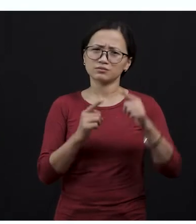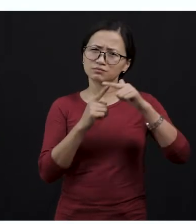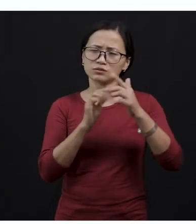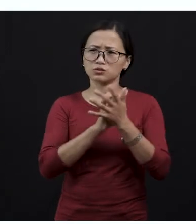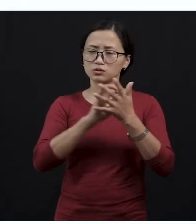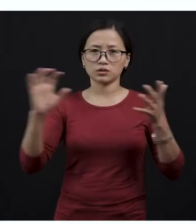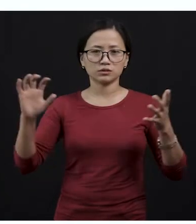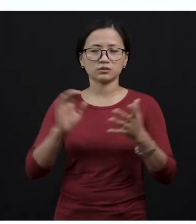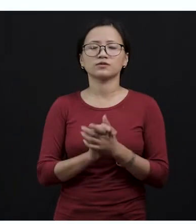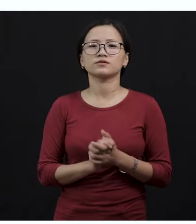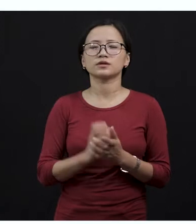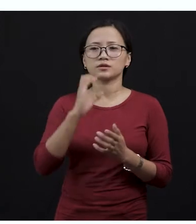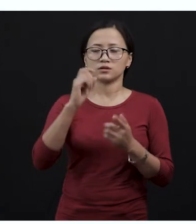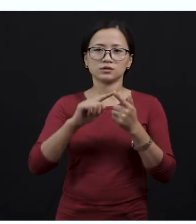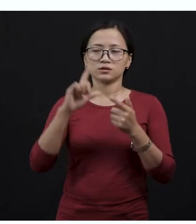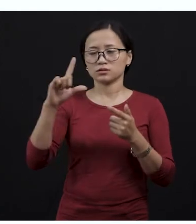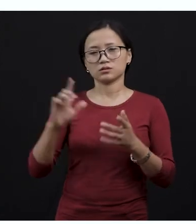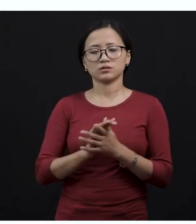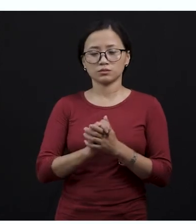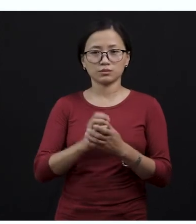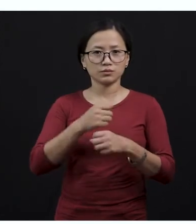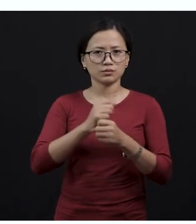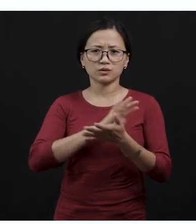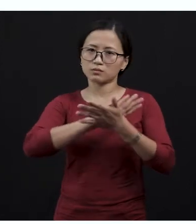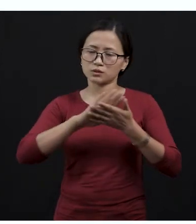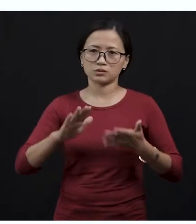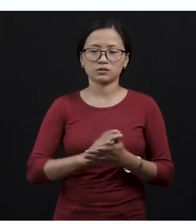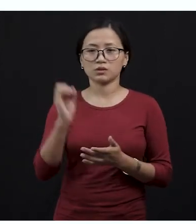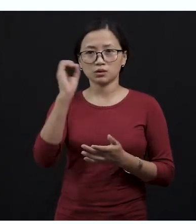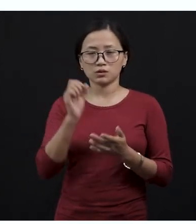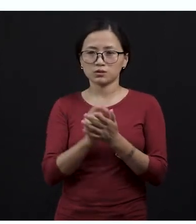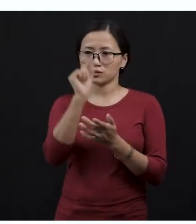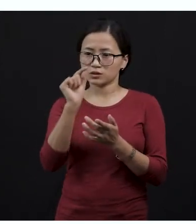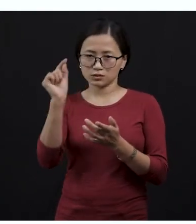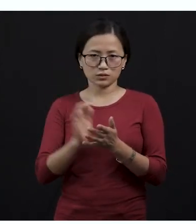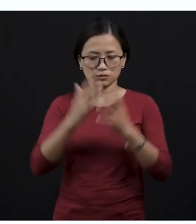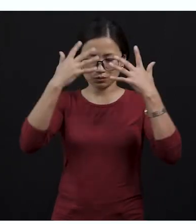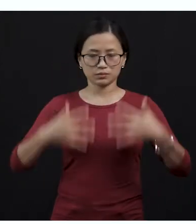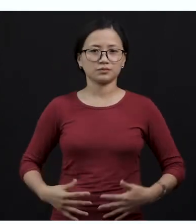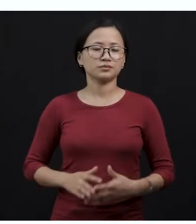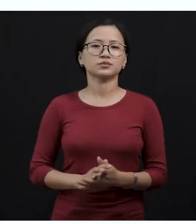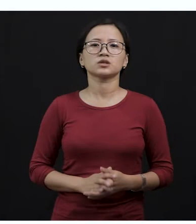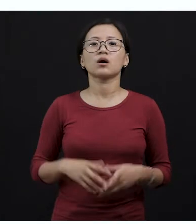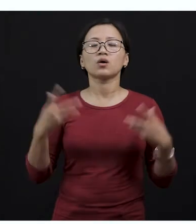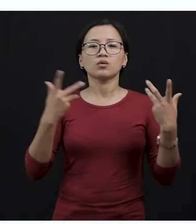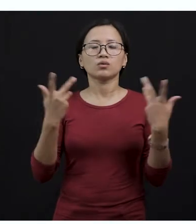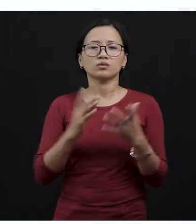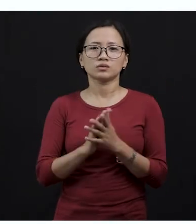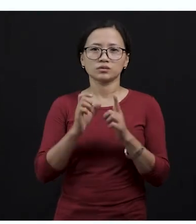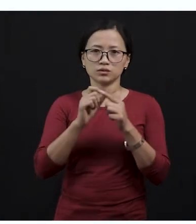cells makes up a complete organism. Let us find out. Who discovered this